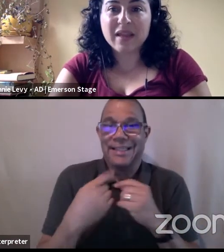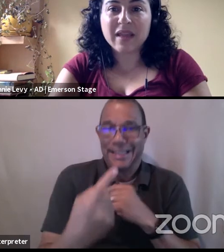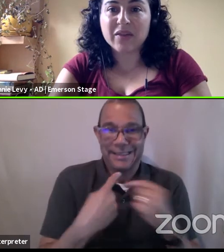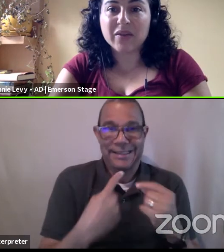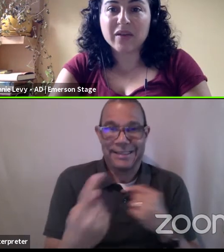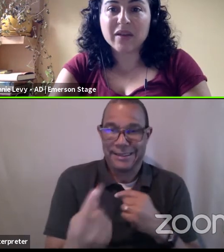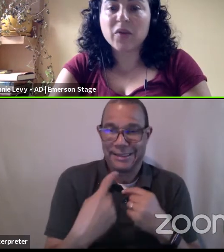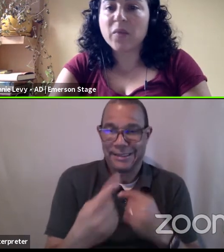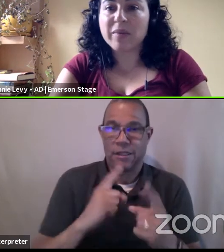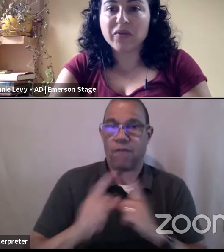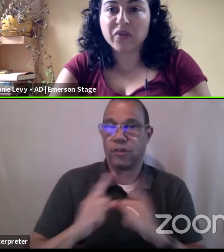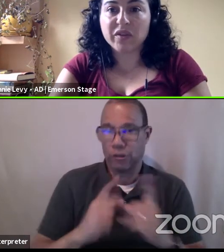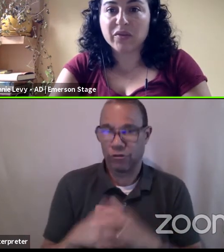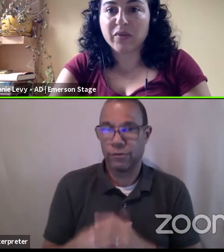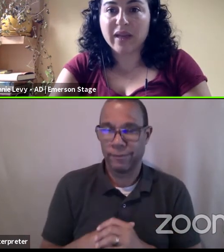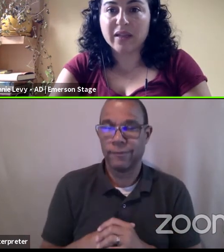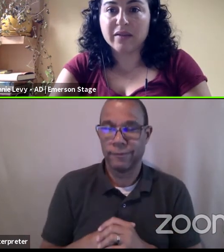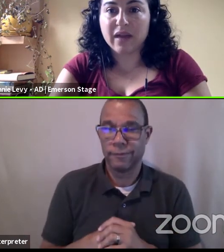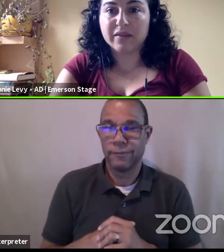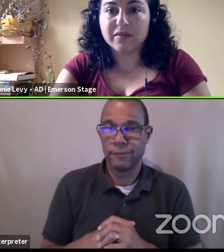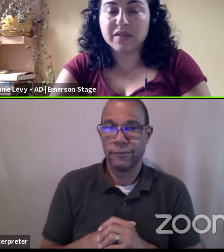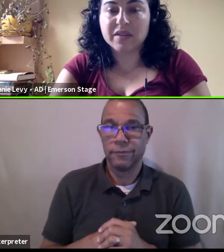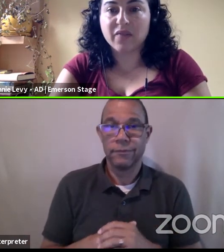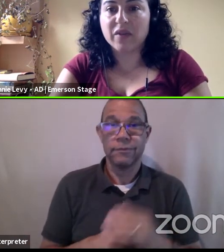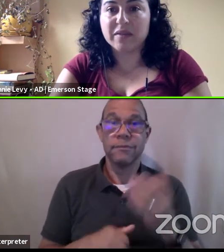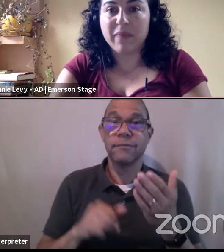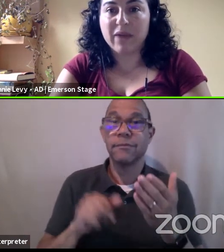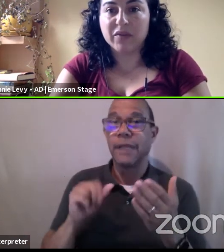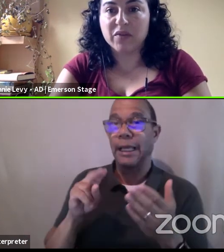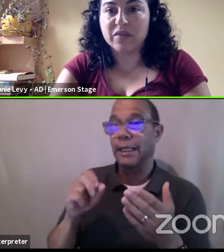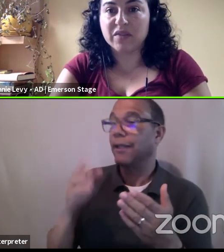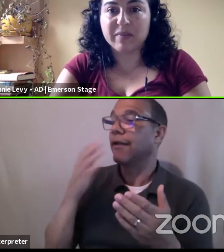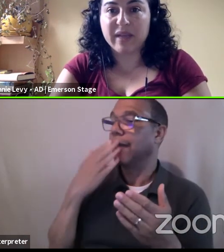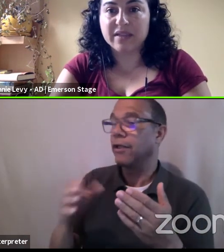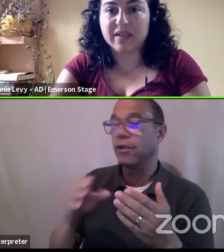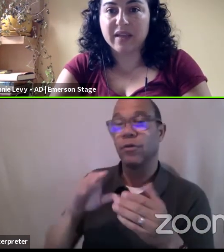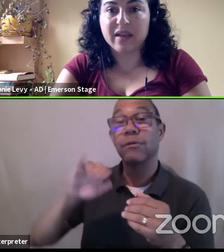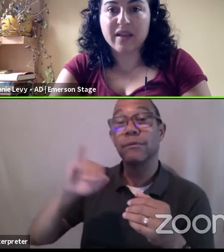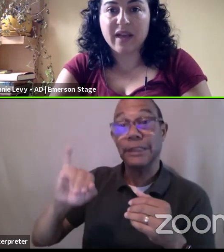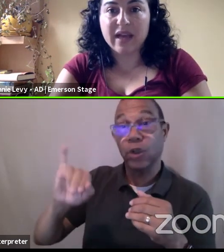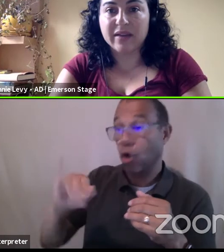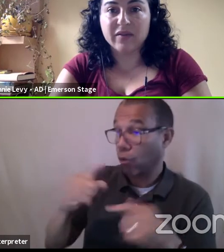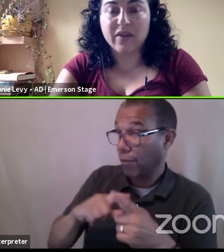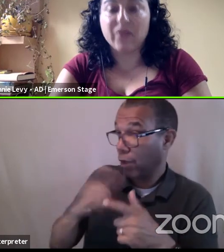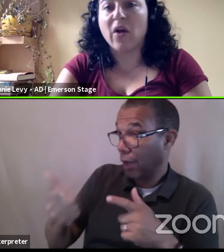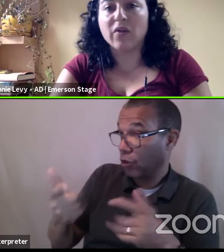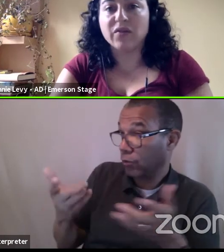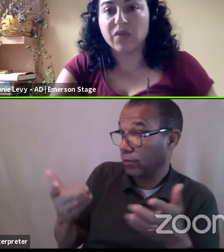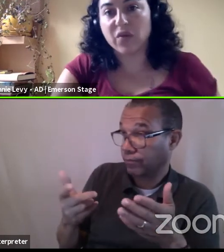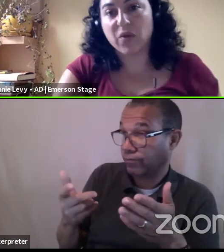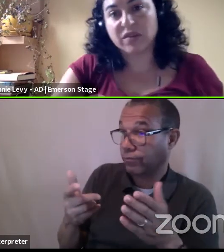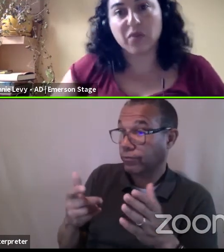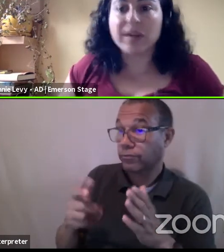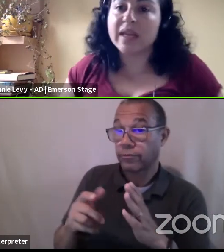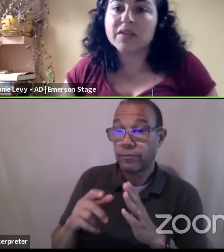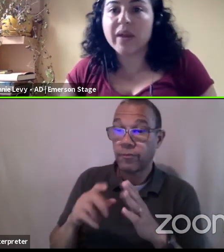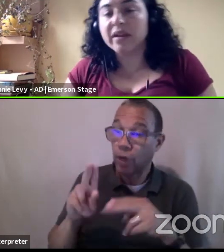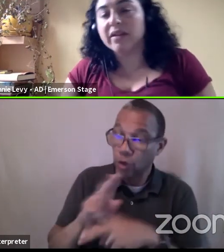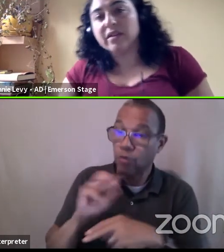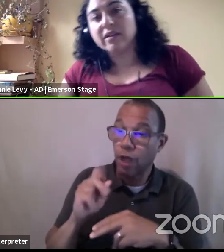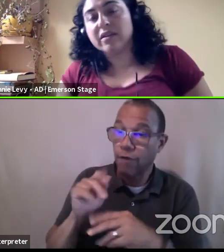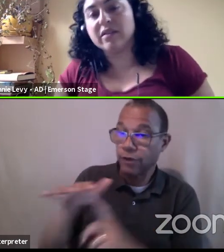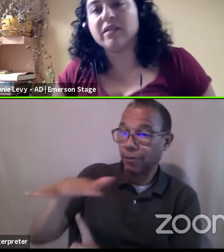Thank you. Hugo, what about for you? Any discoveries about the use of space that evolved over the course of working